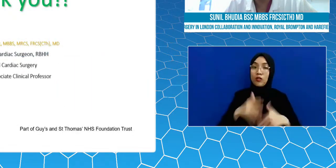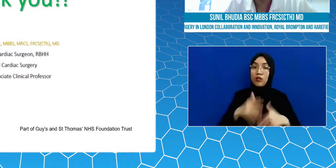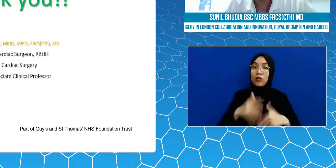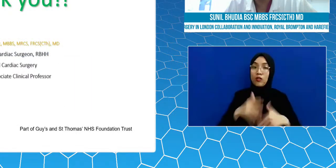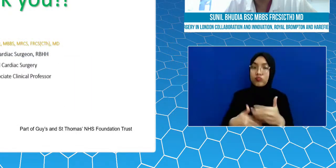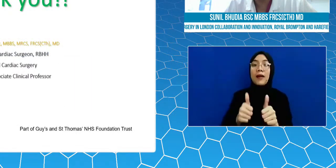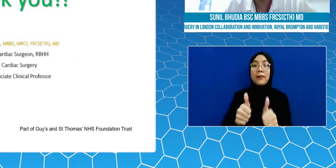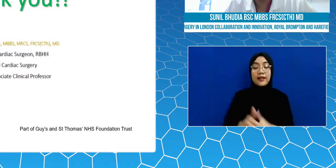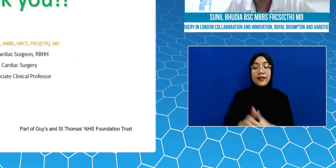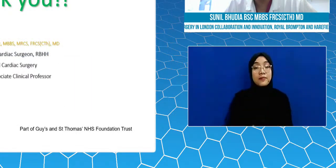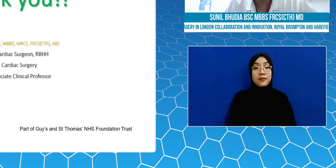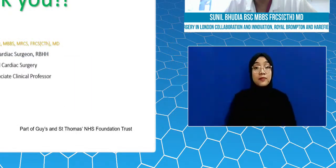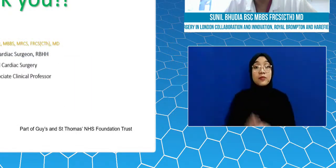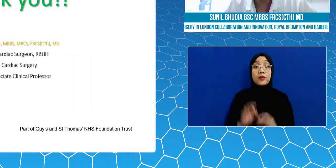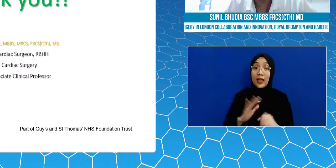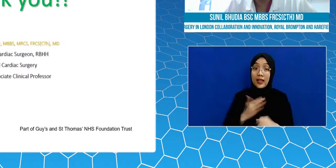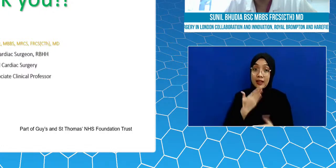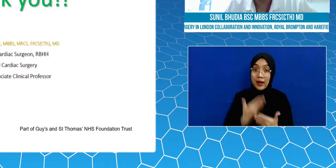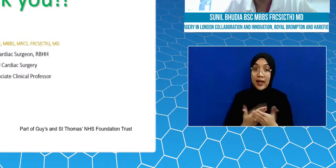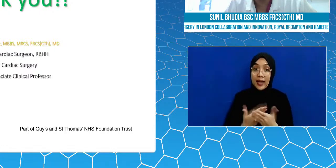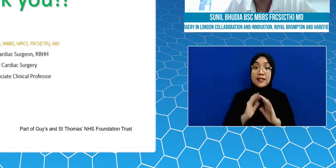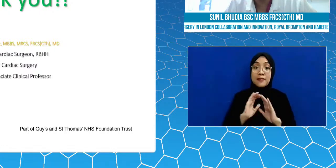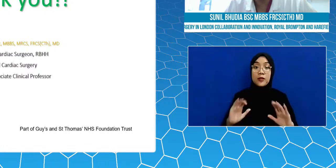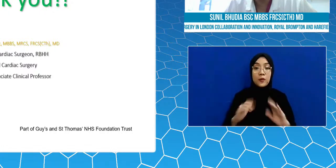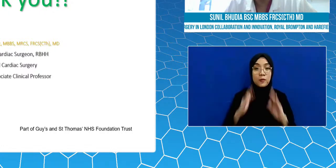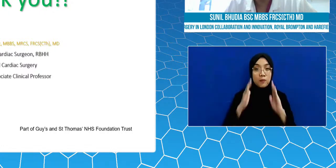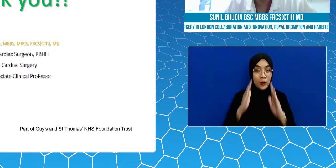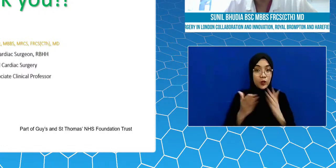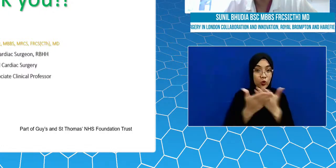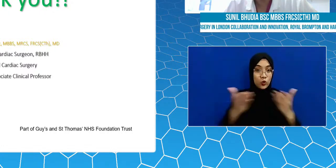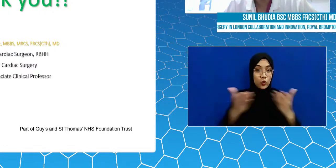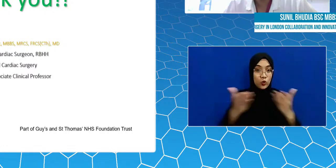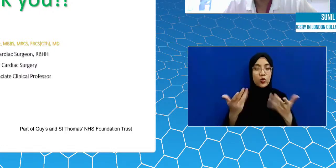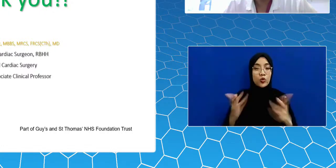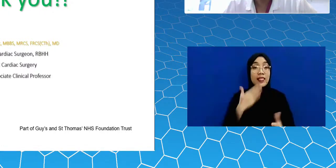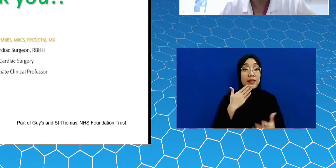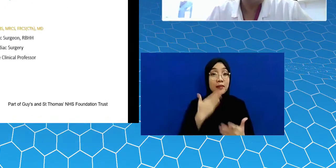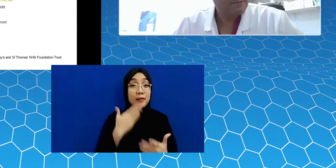And thank you very much for your attention and for the opportunity.